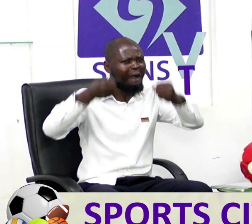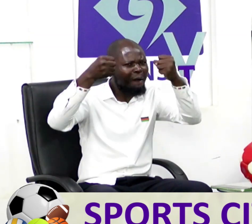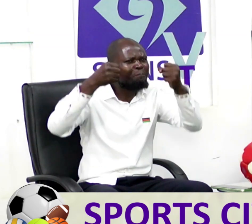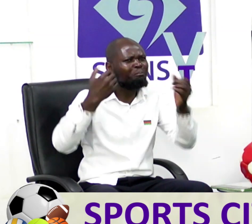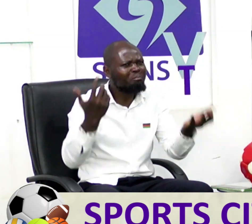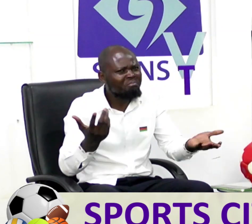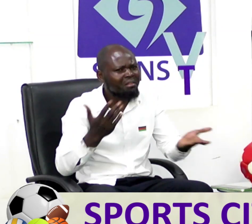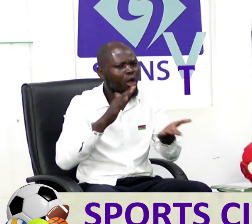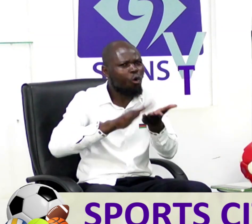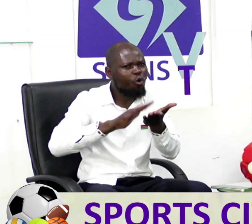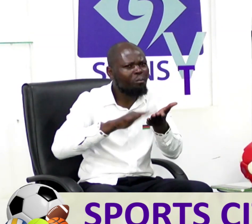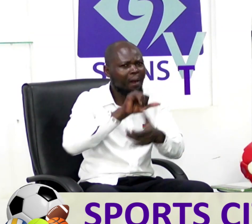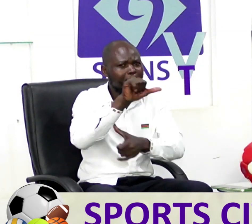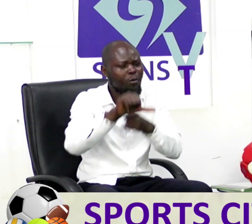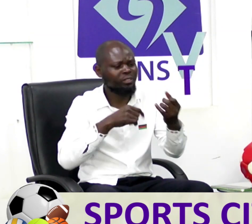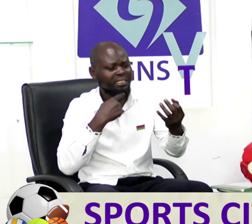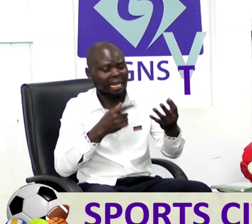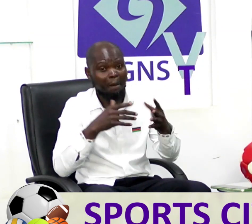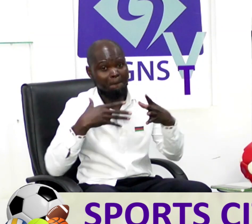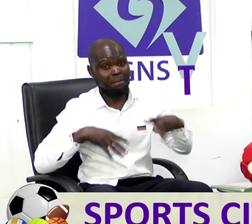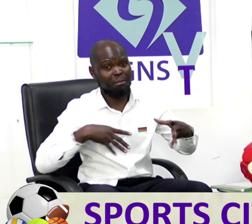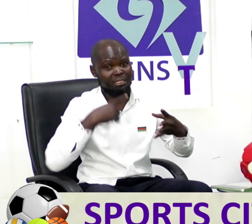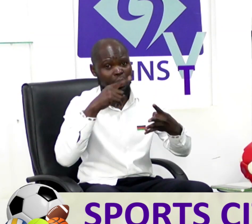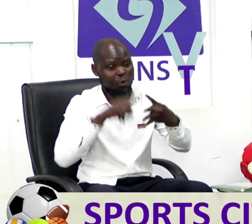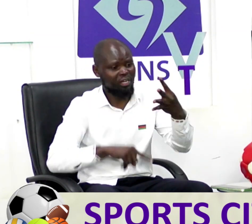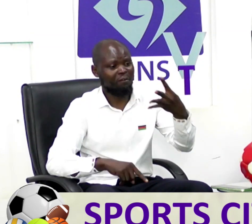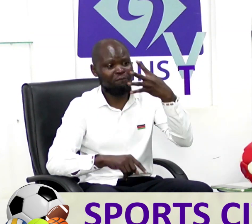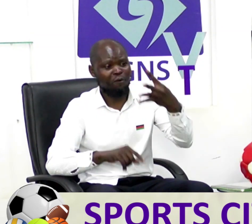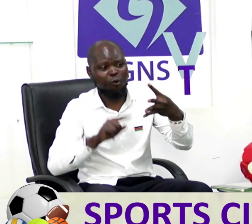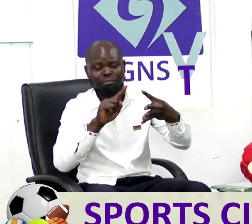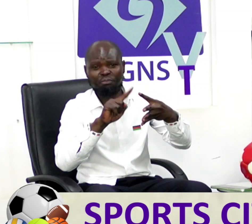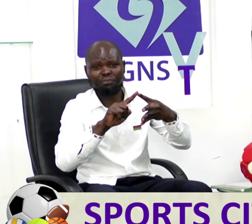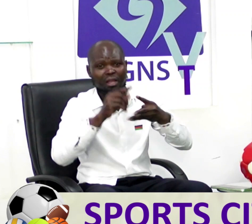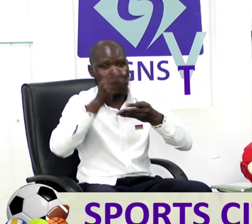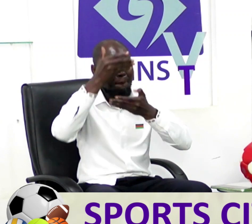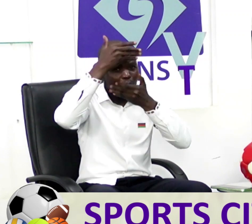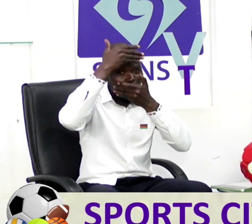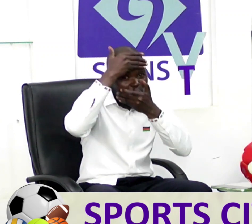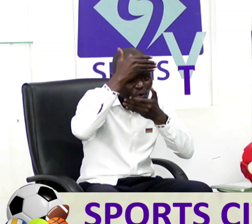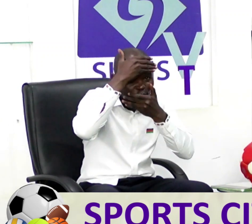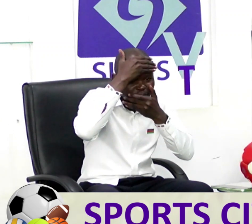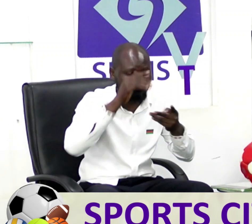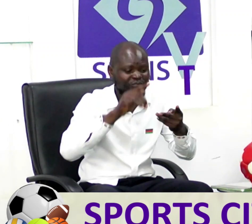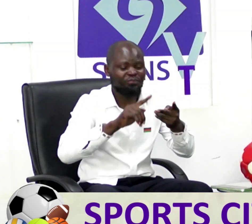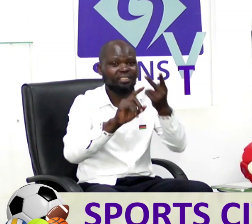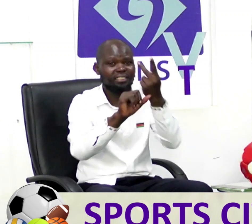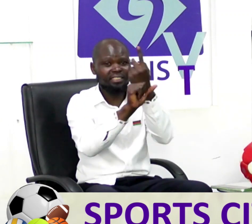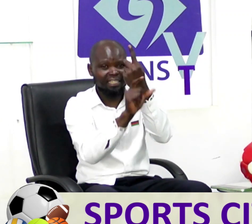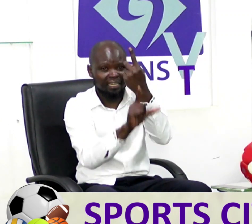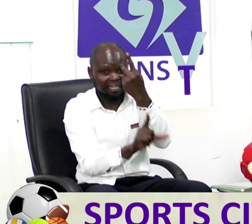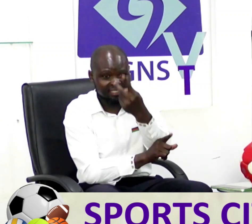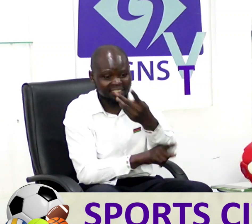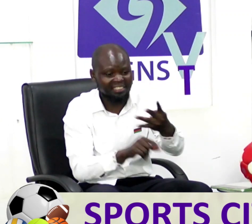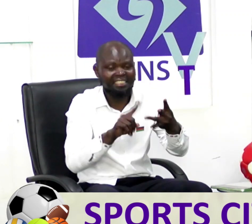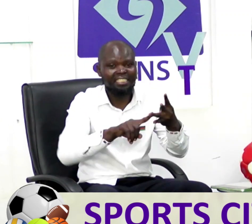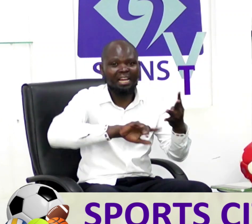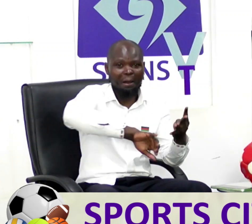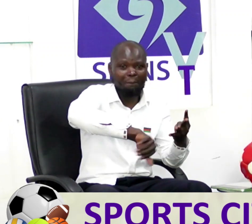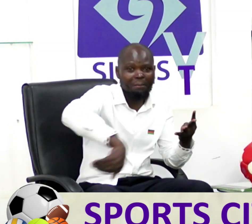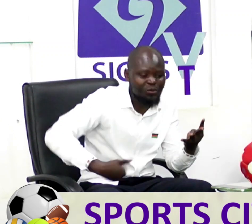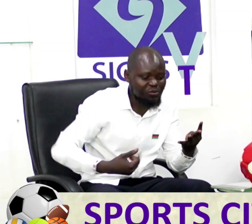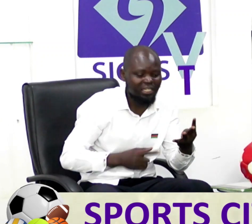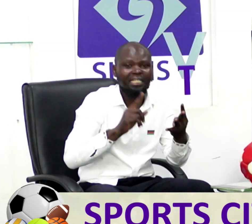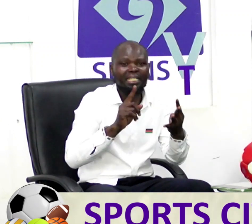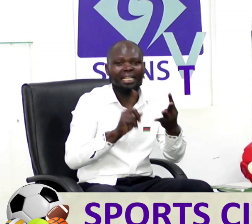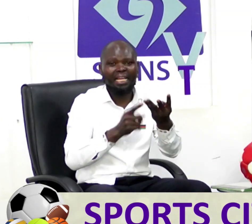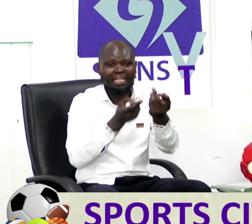viewers, who do you think will take the Afcon home? People are suggesting Morocco,